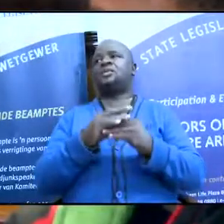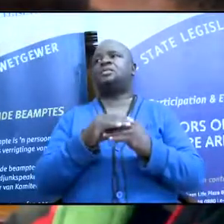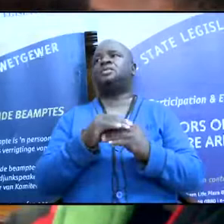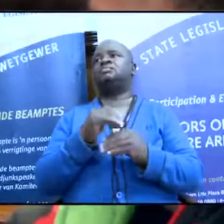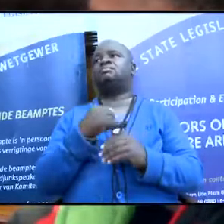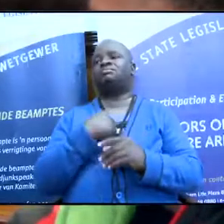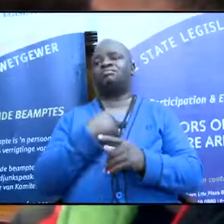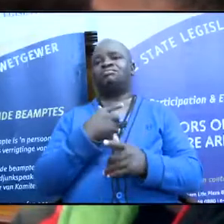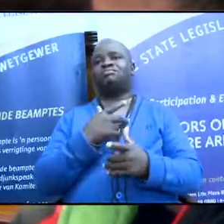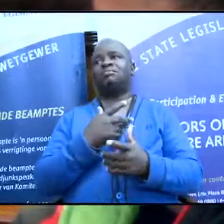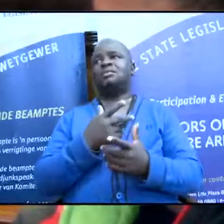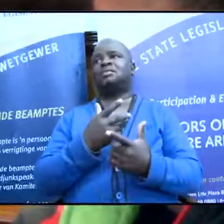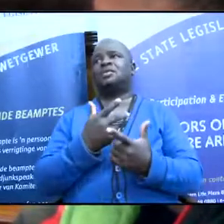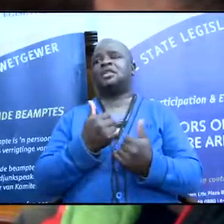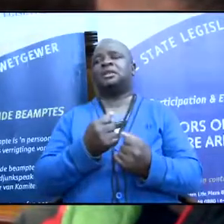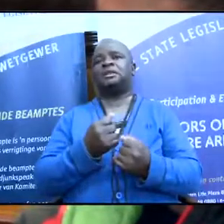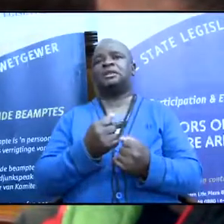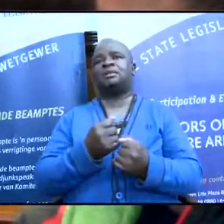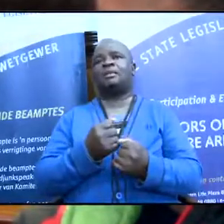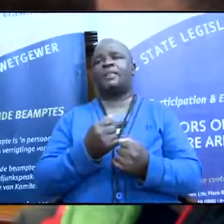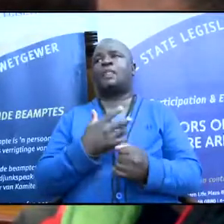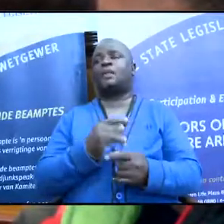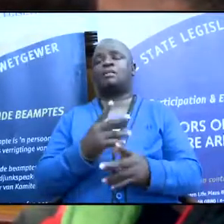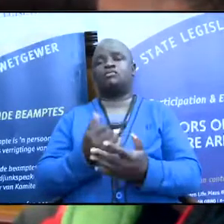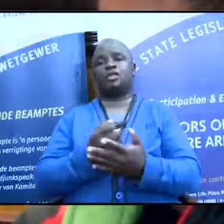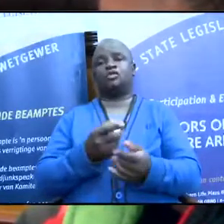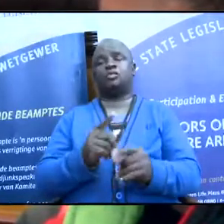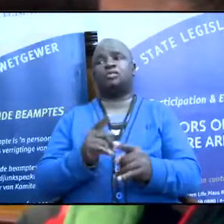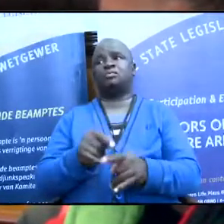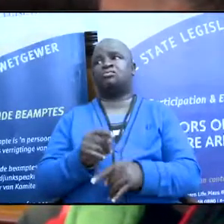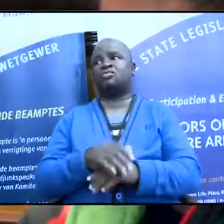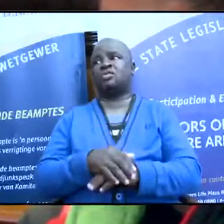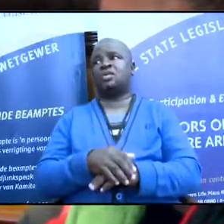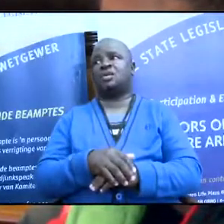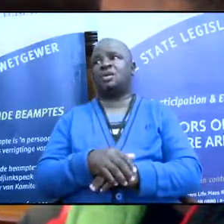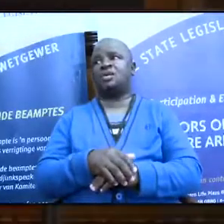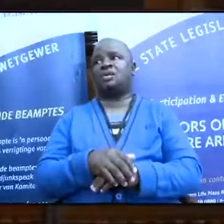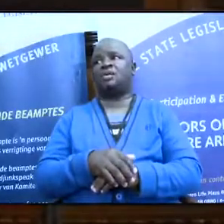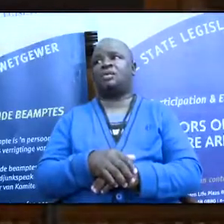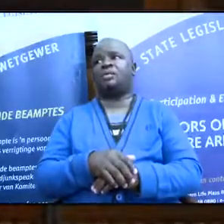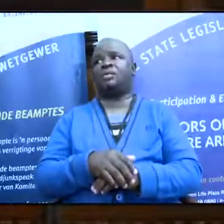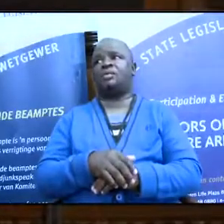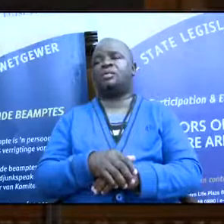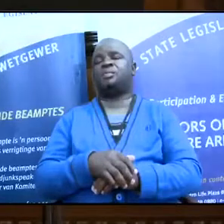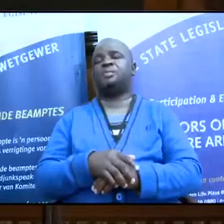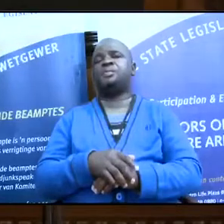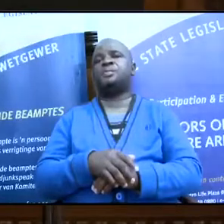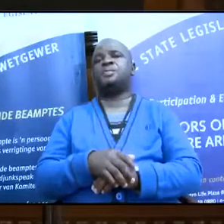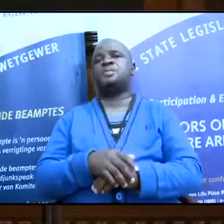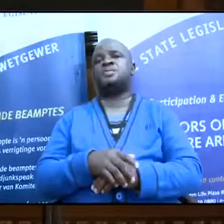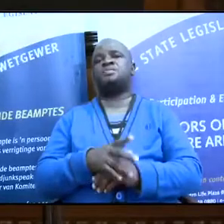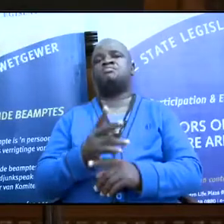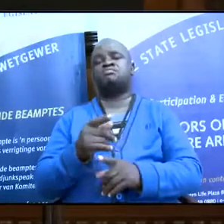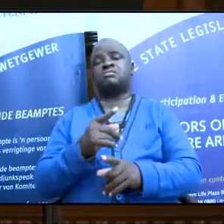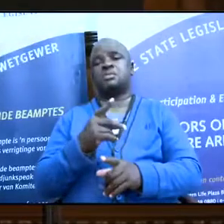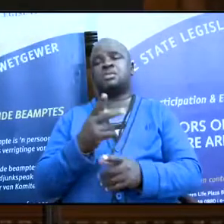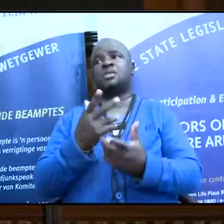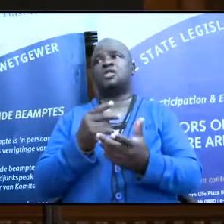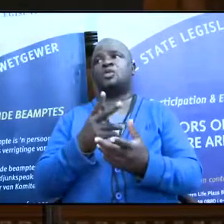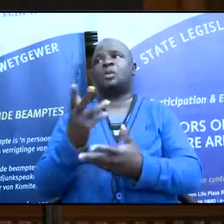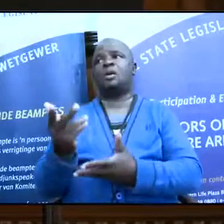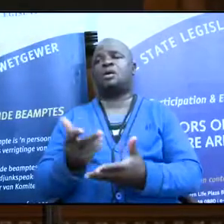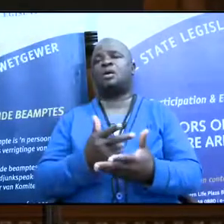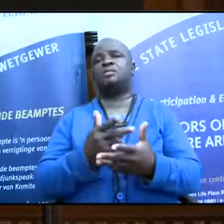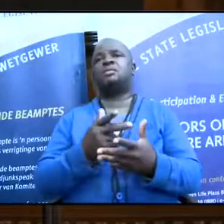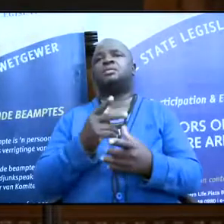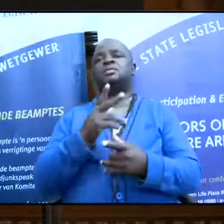let me take this opportunity and and and and present to you our honorable speaker of the free